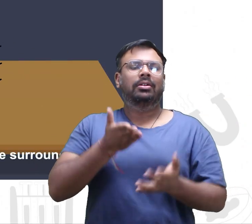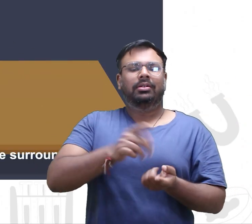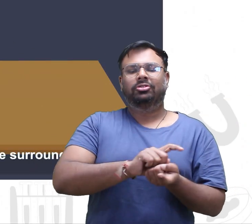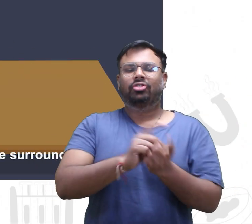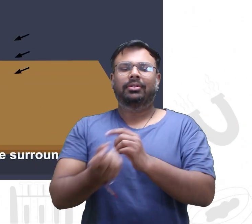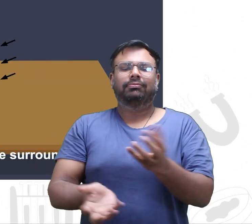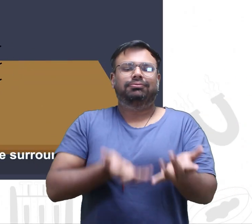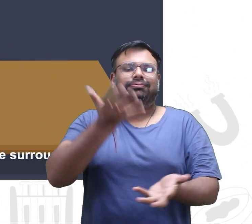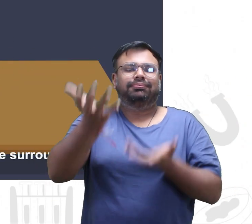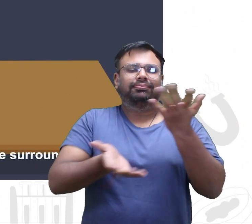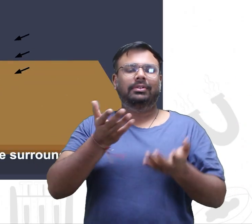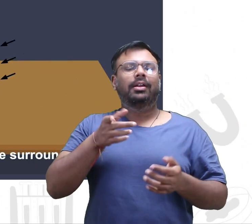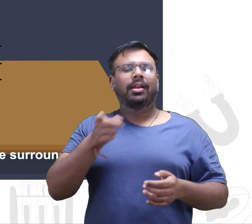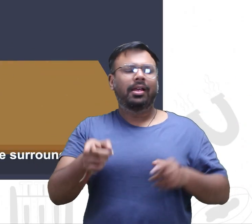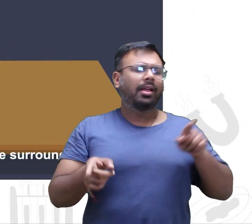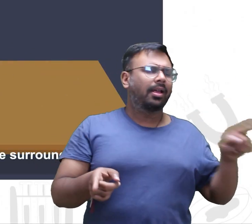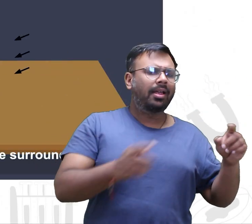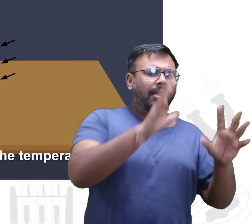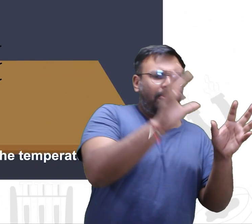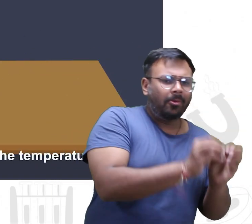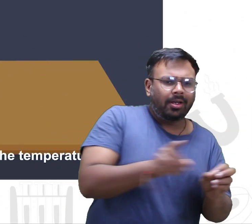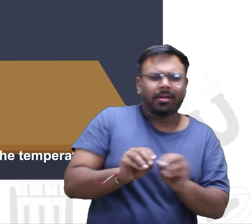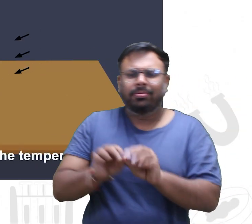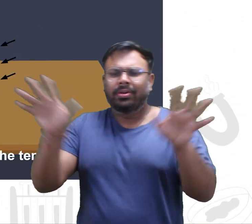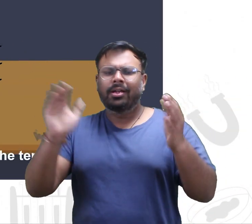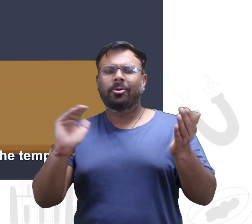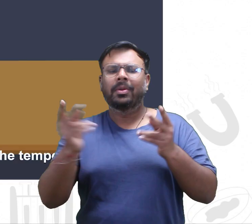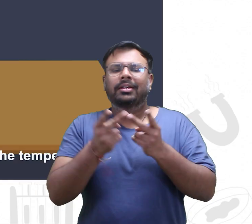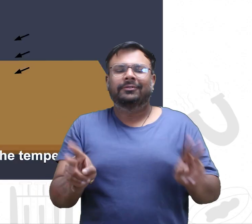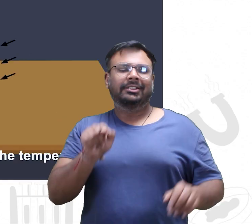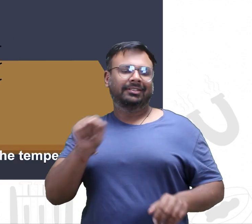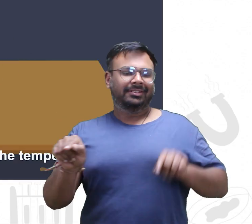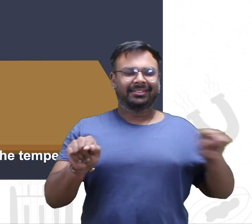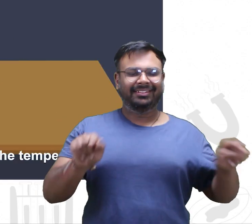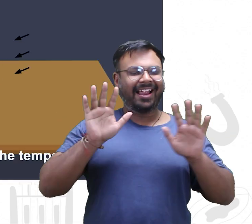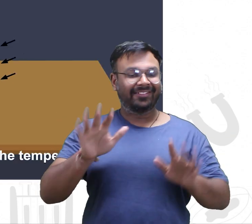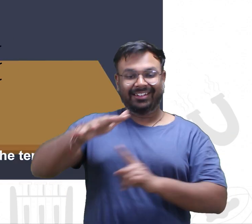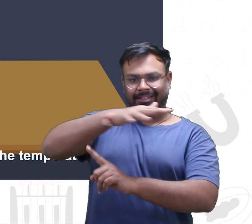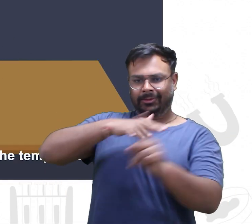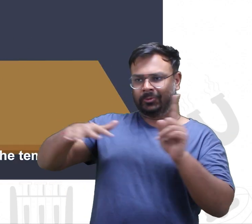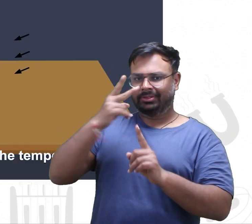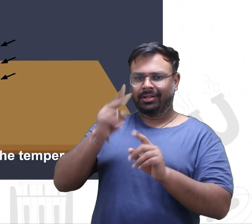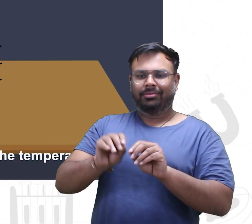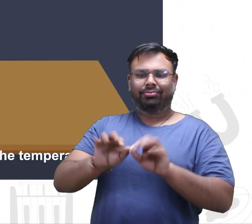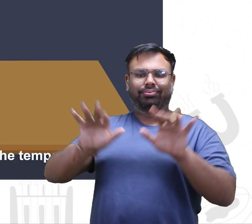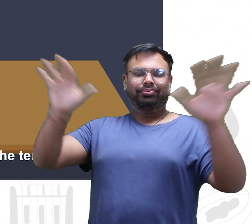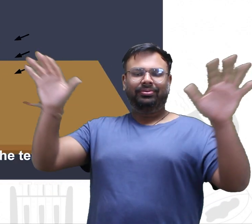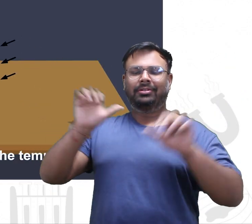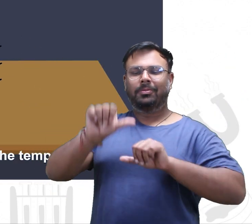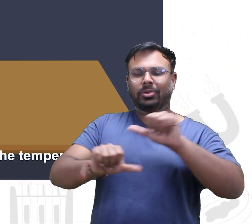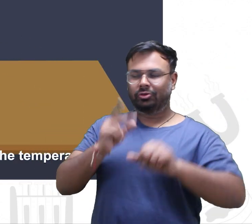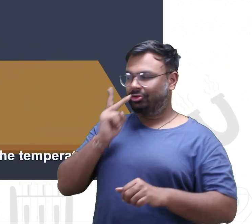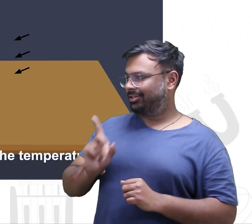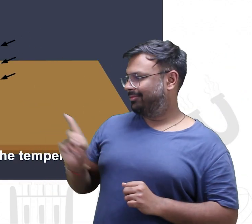released to the surroundings, usually in the form of heat. When a substance dissolves in water and releases heat,